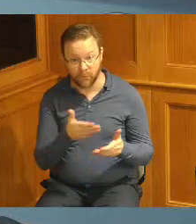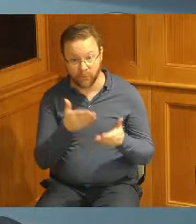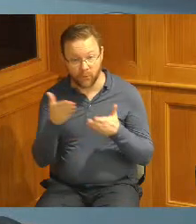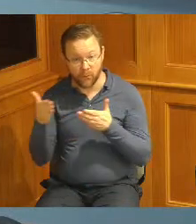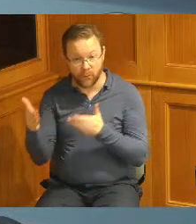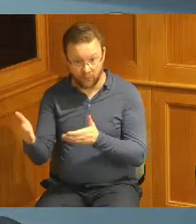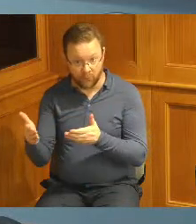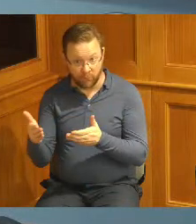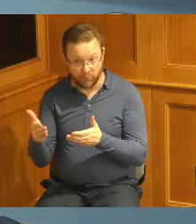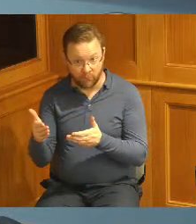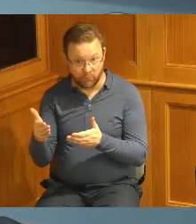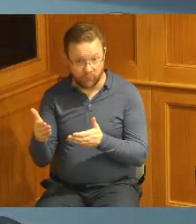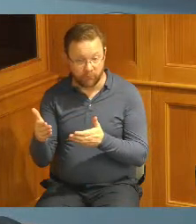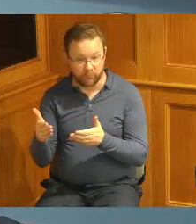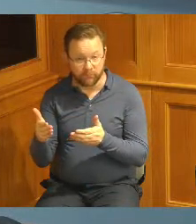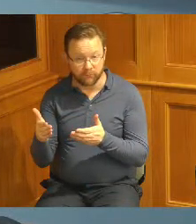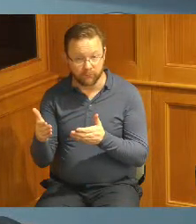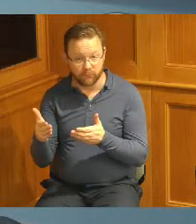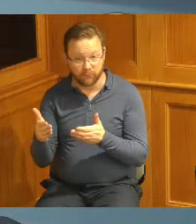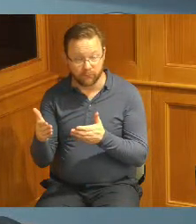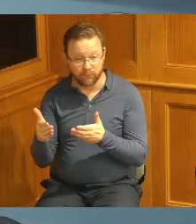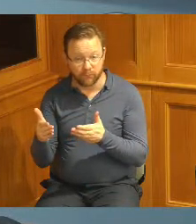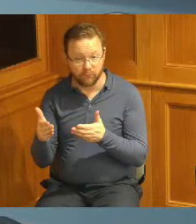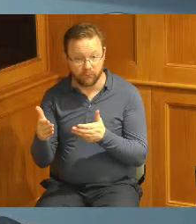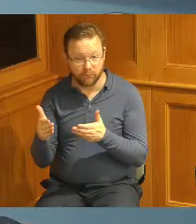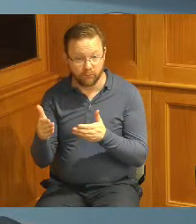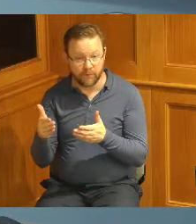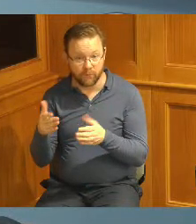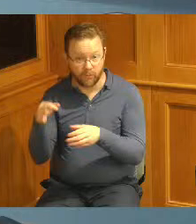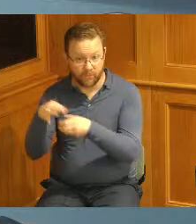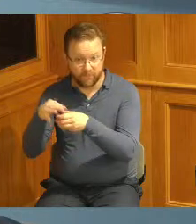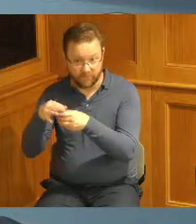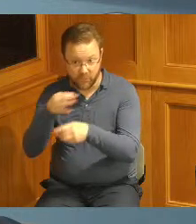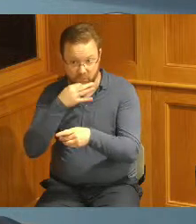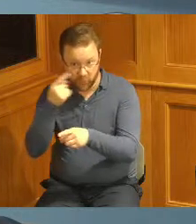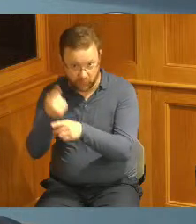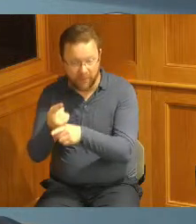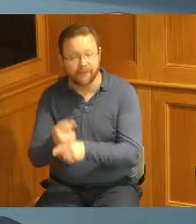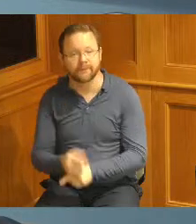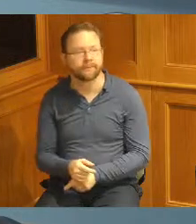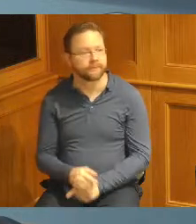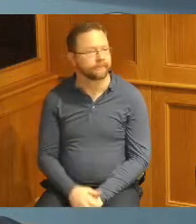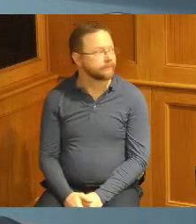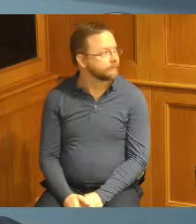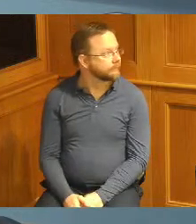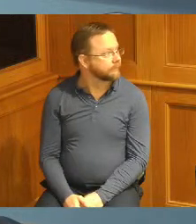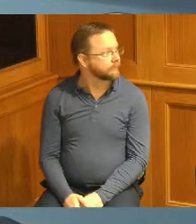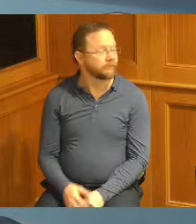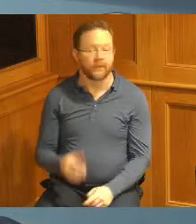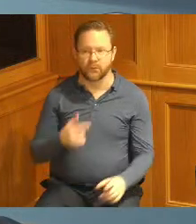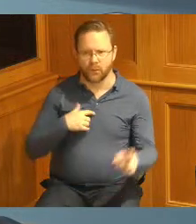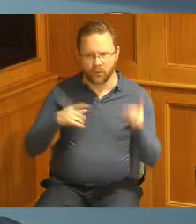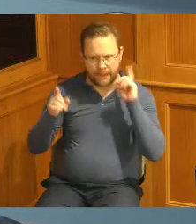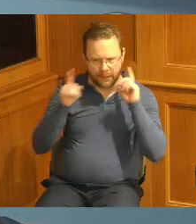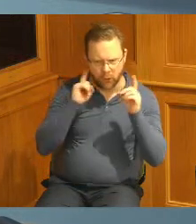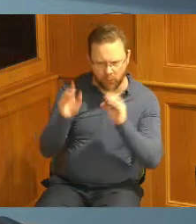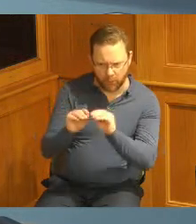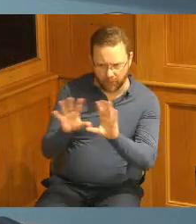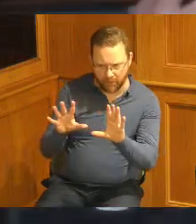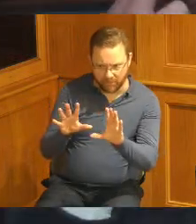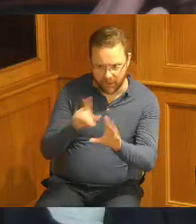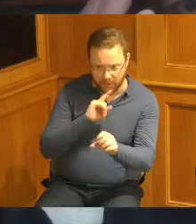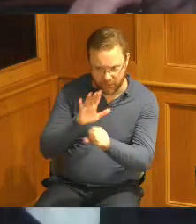as soon as possible. That's what I heard you saying. Yes. Okay. All right. Very good. I think you've got the Yeah, direct. so what I heard, if just to